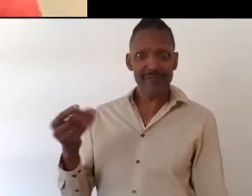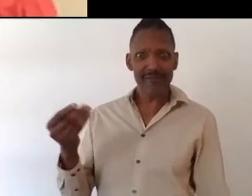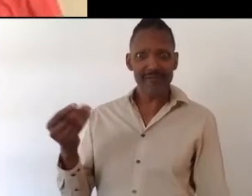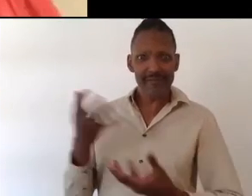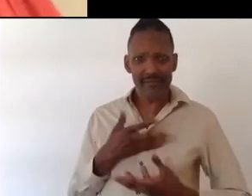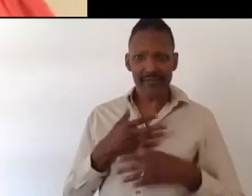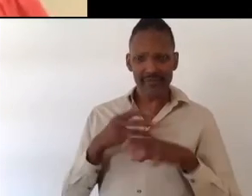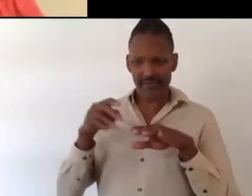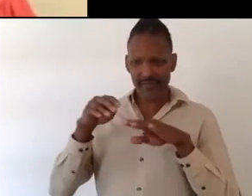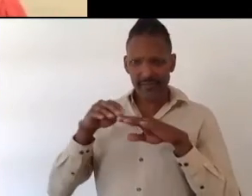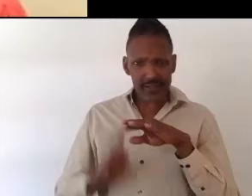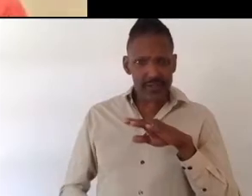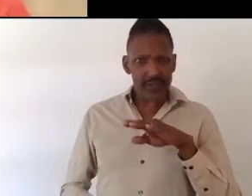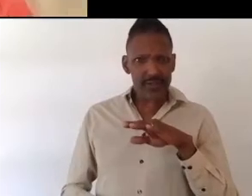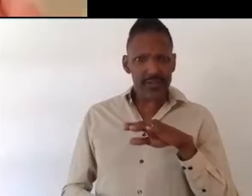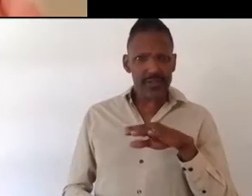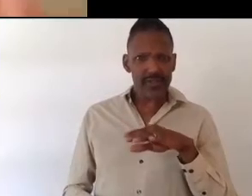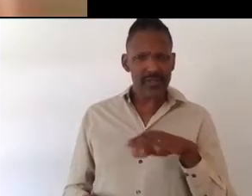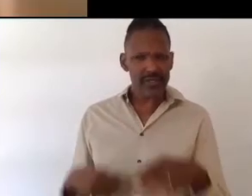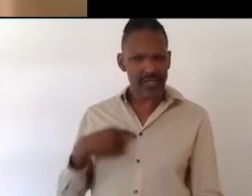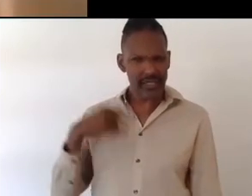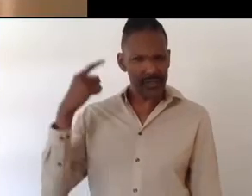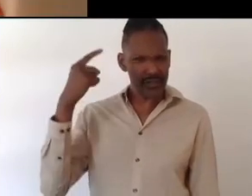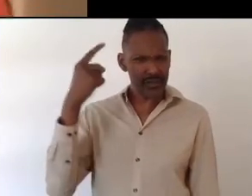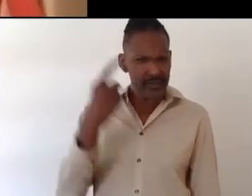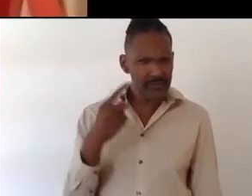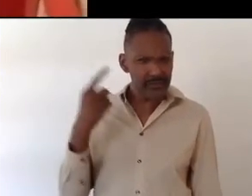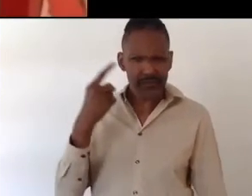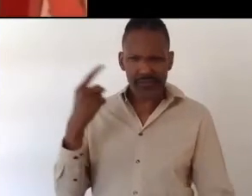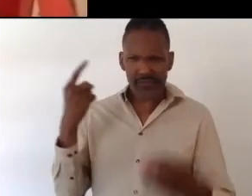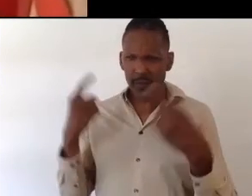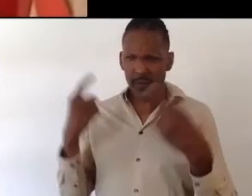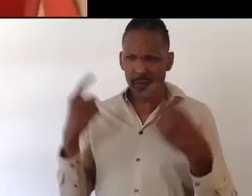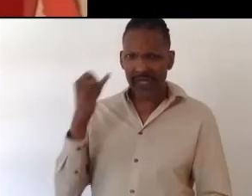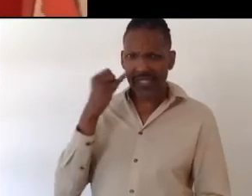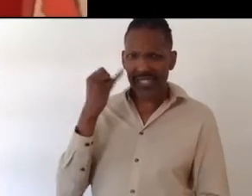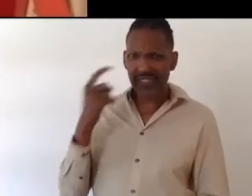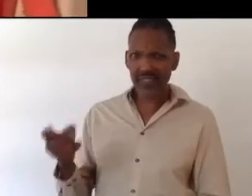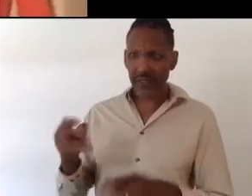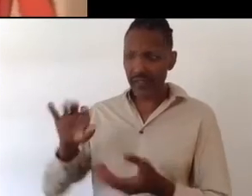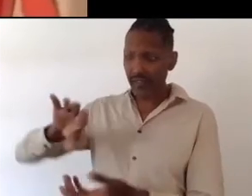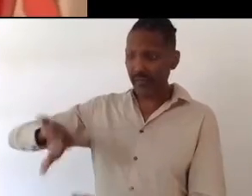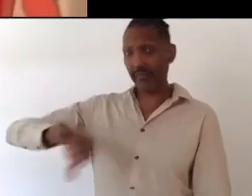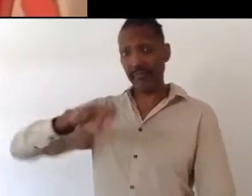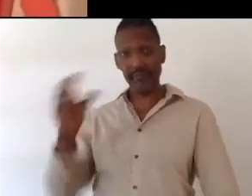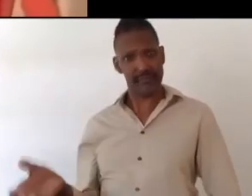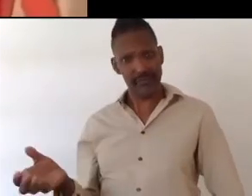It still sinks. Oh. What happened?